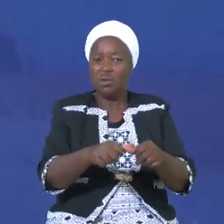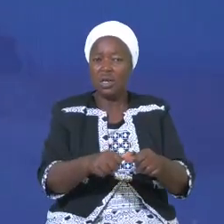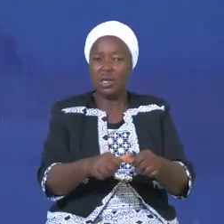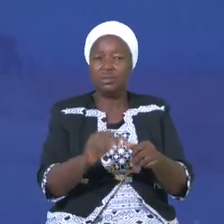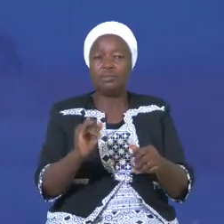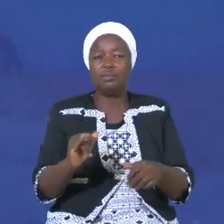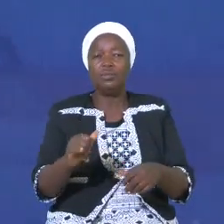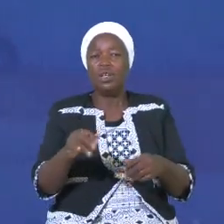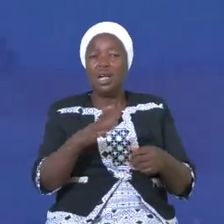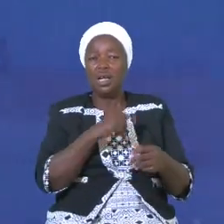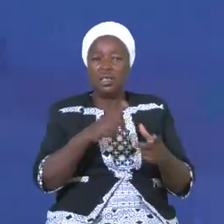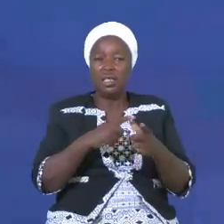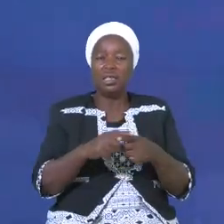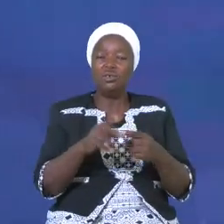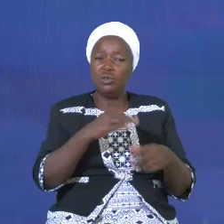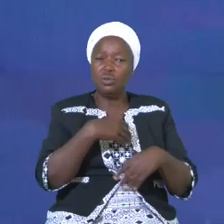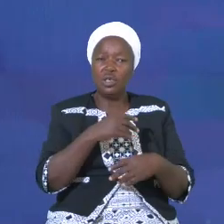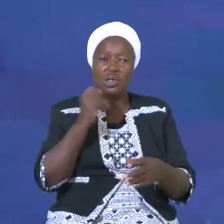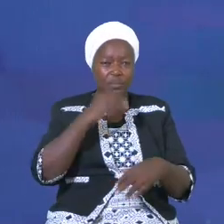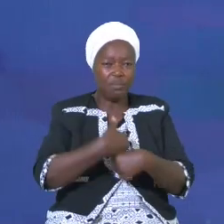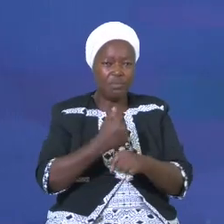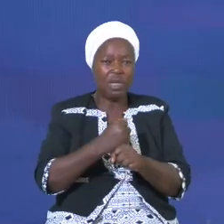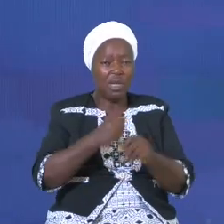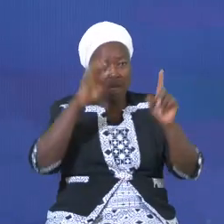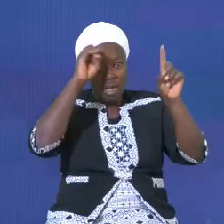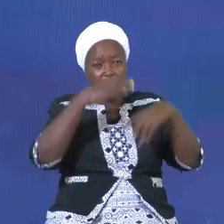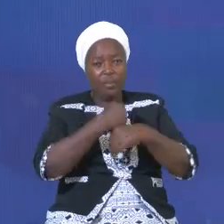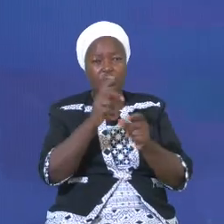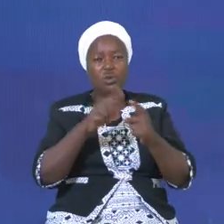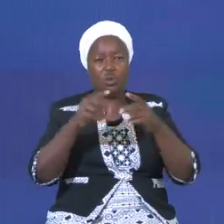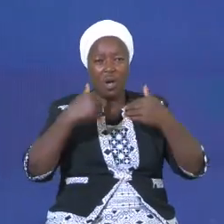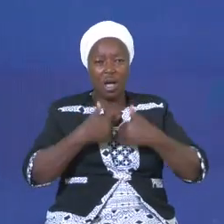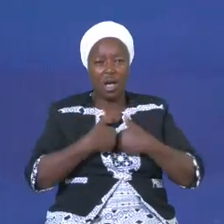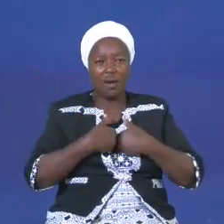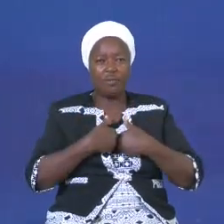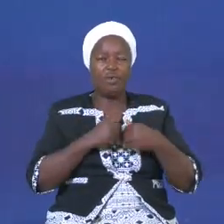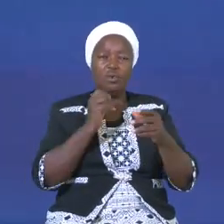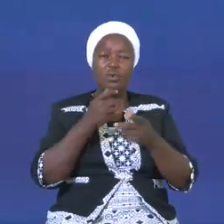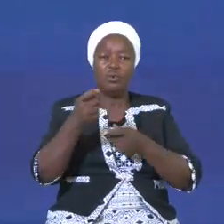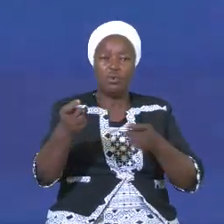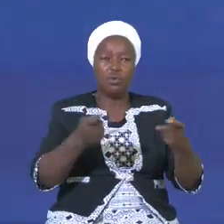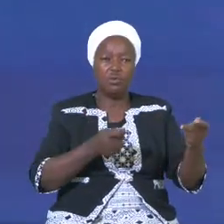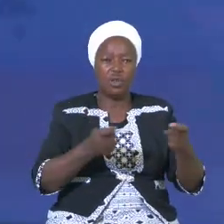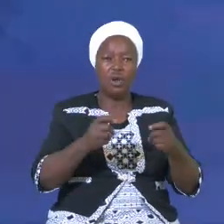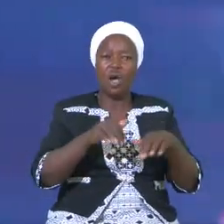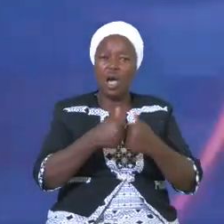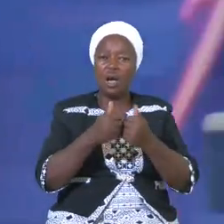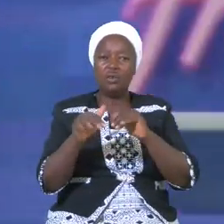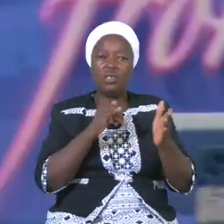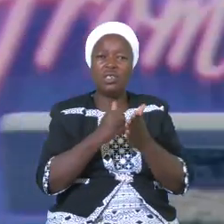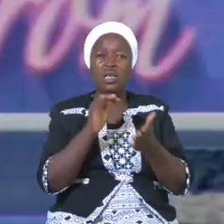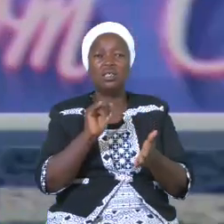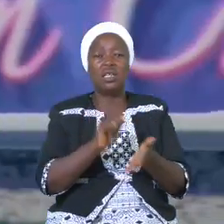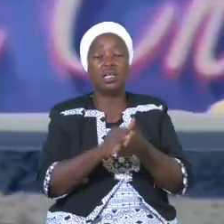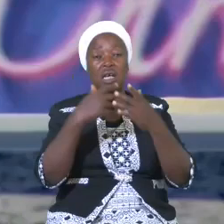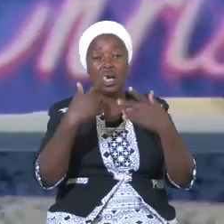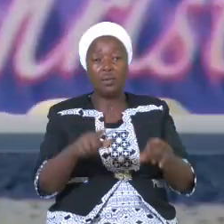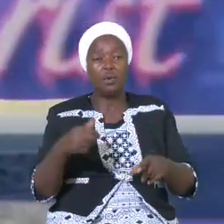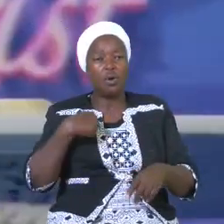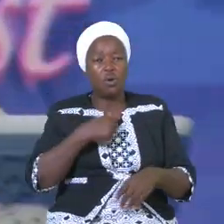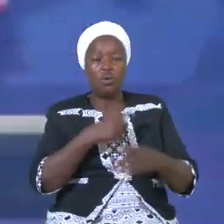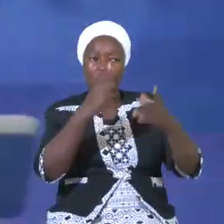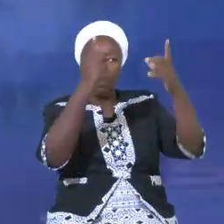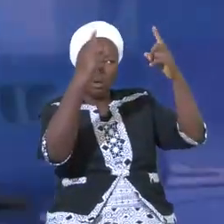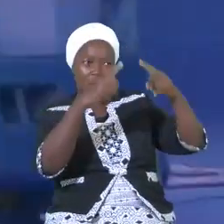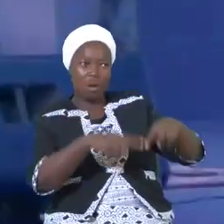continuously it makes you to have dominion how does that happen welcome to christ